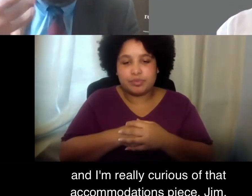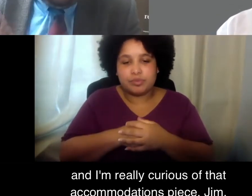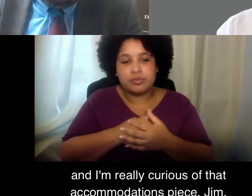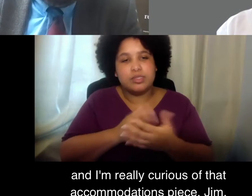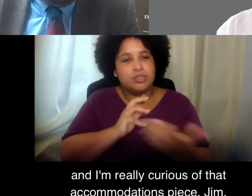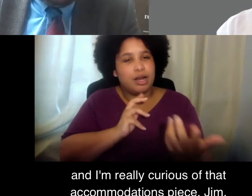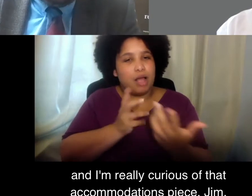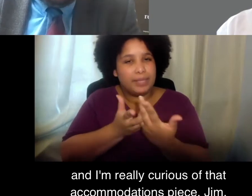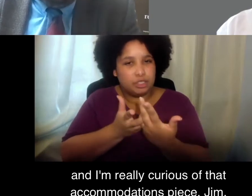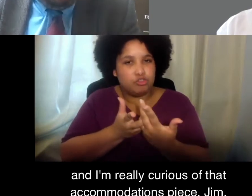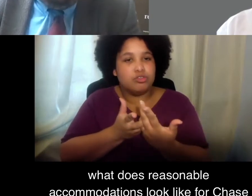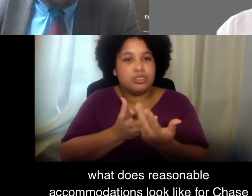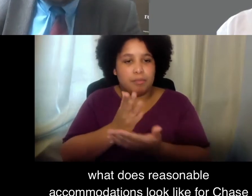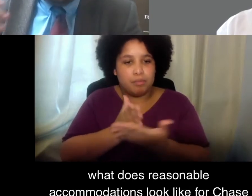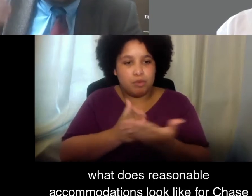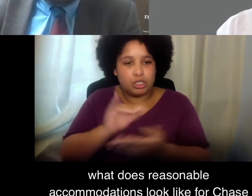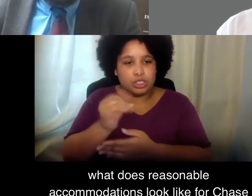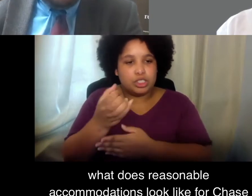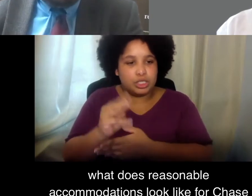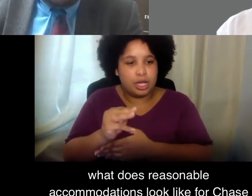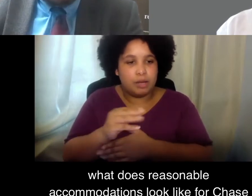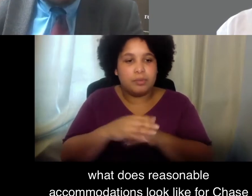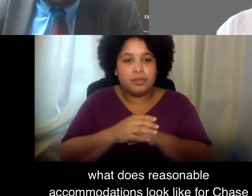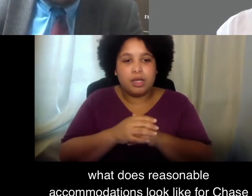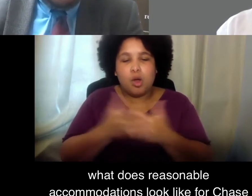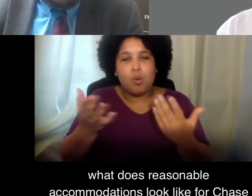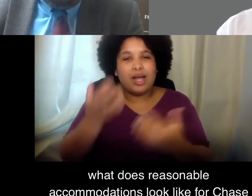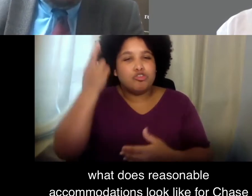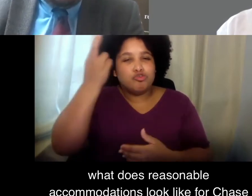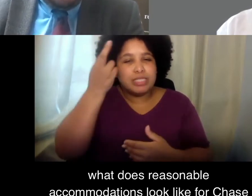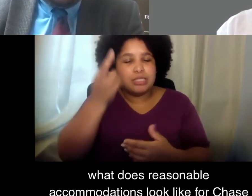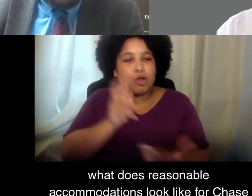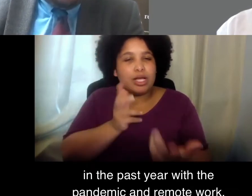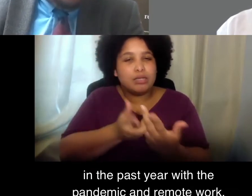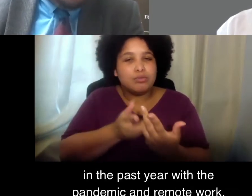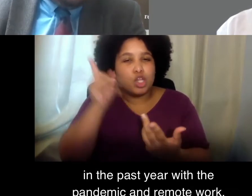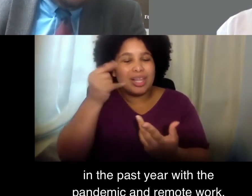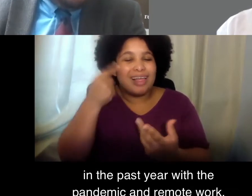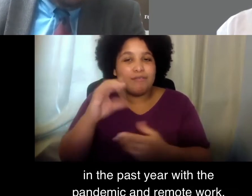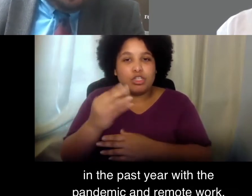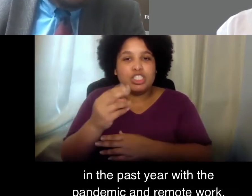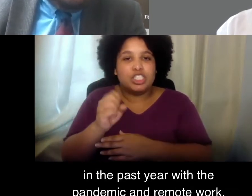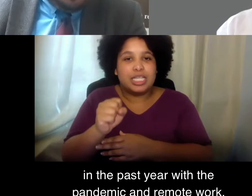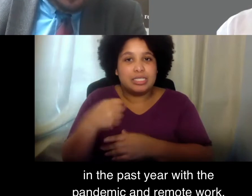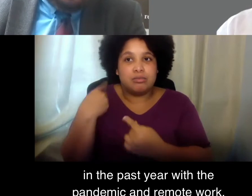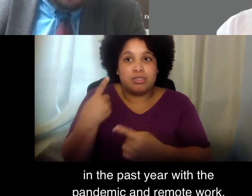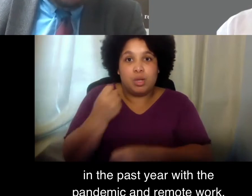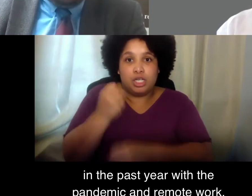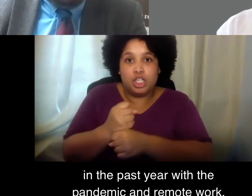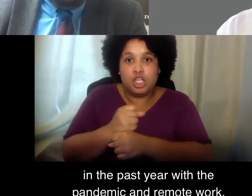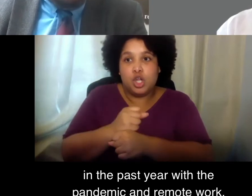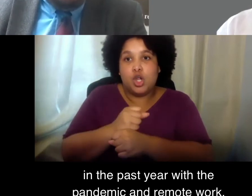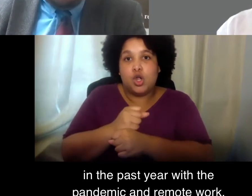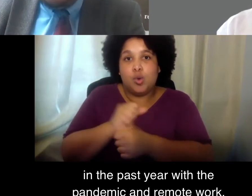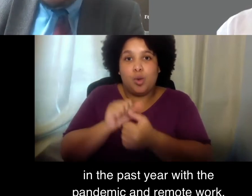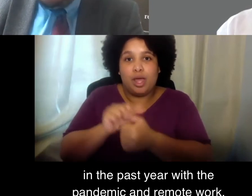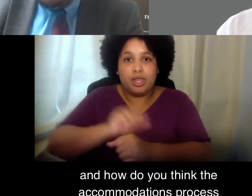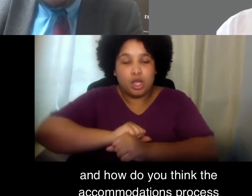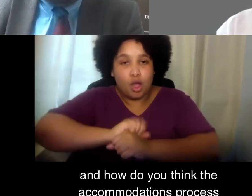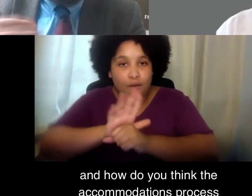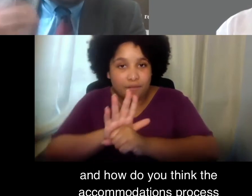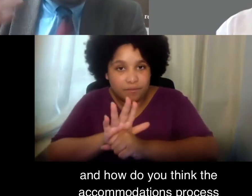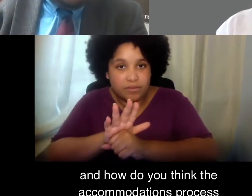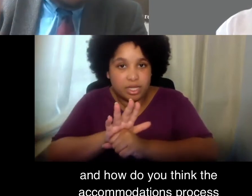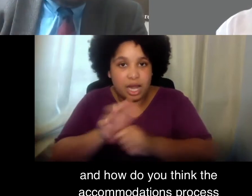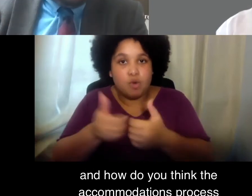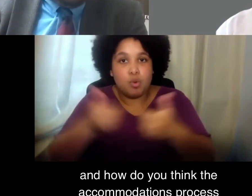piece, Jim, what has reasonable accommodations looked like for Chase in the past year with the pandemic and remote work? And how